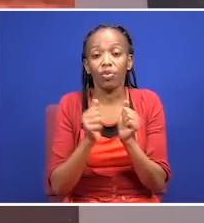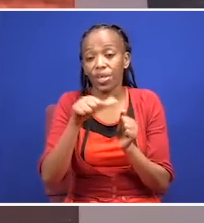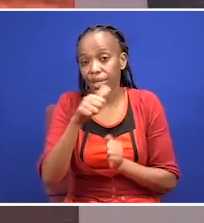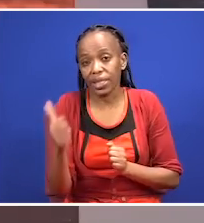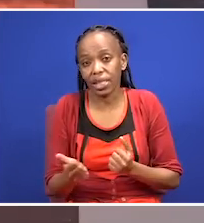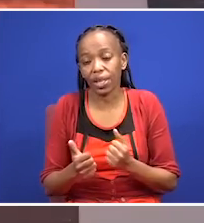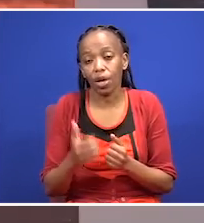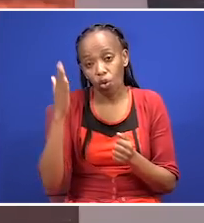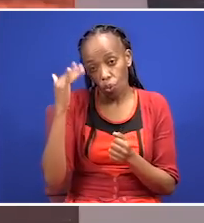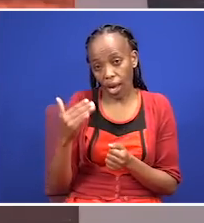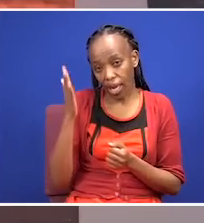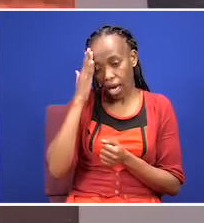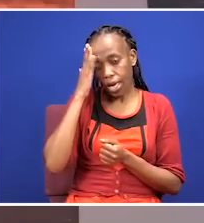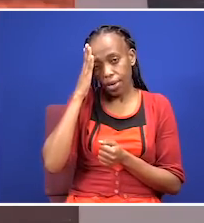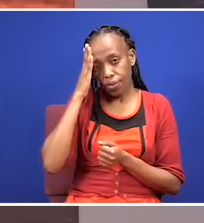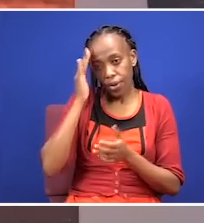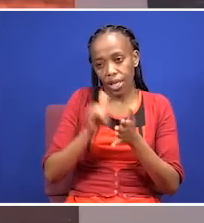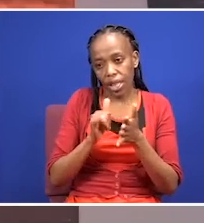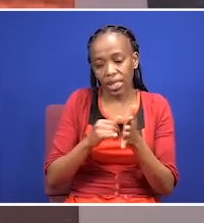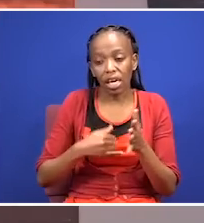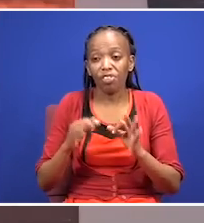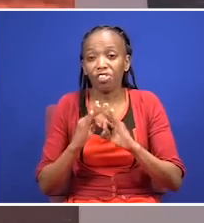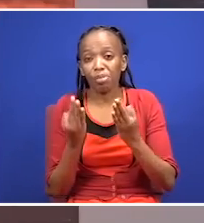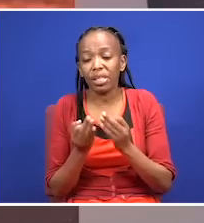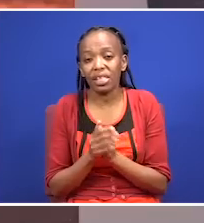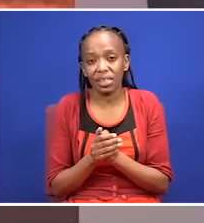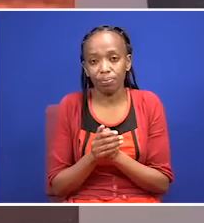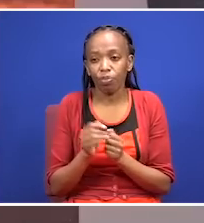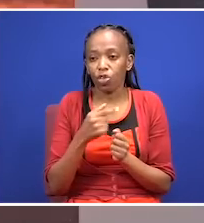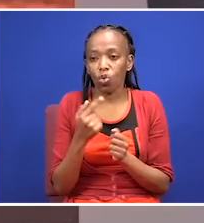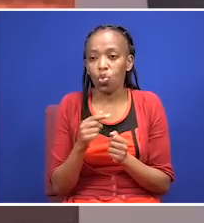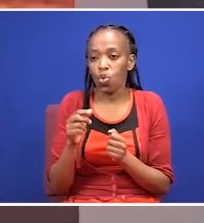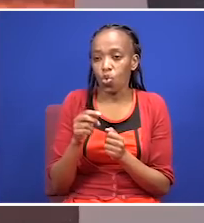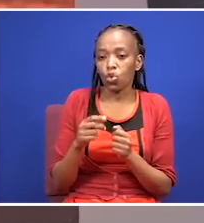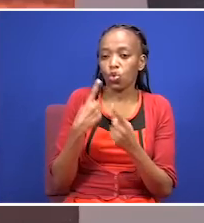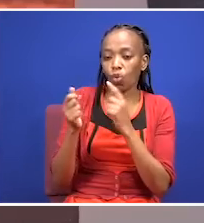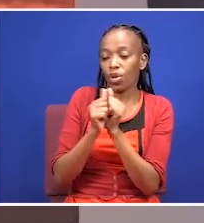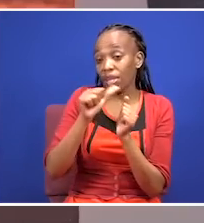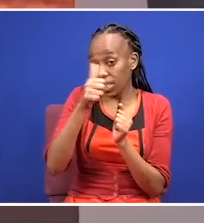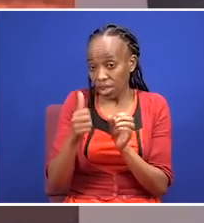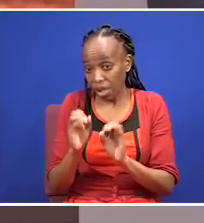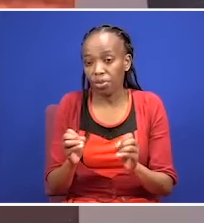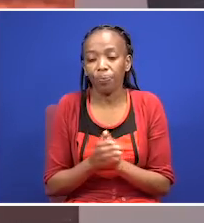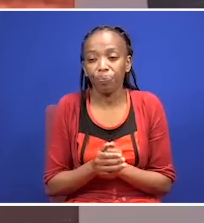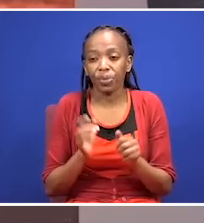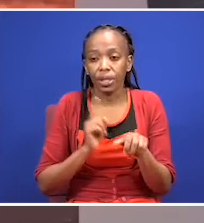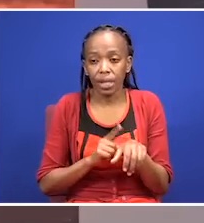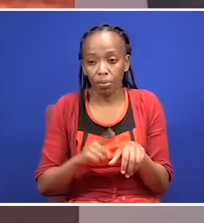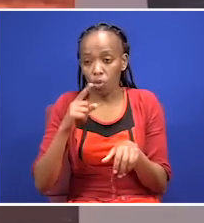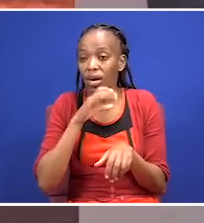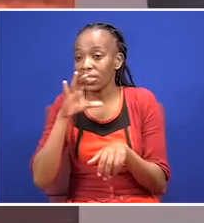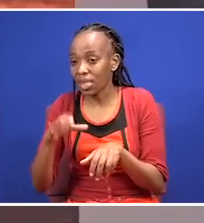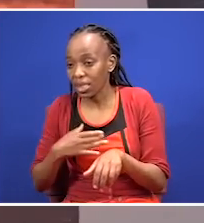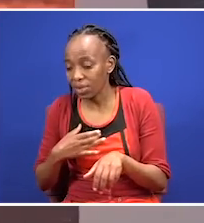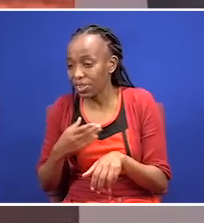each other because i know that there are families who do not see eye to eye when one son is